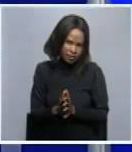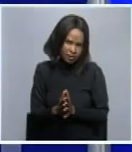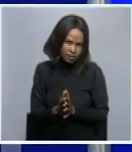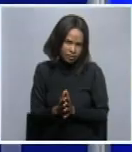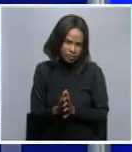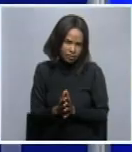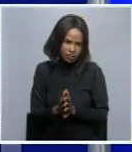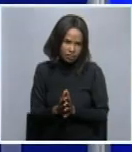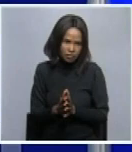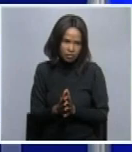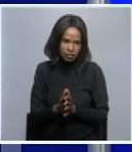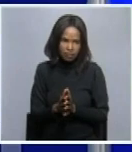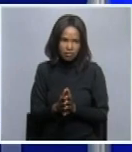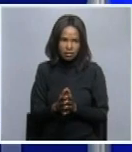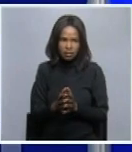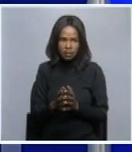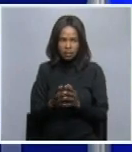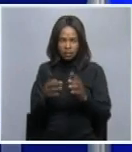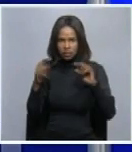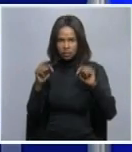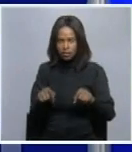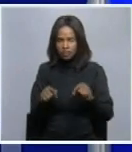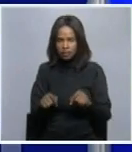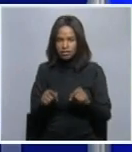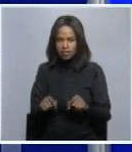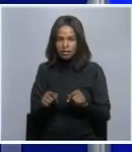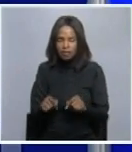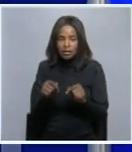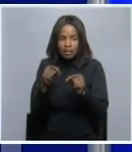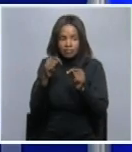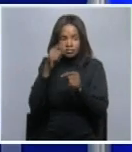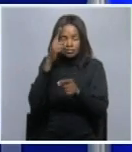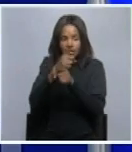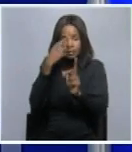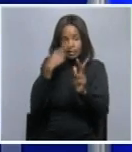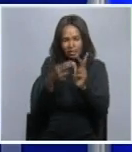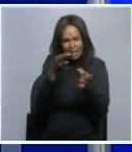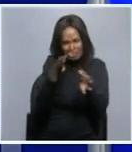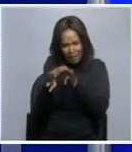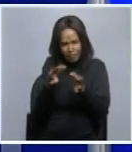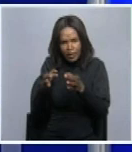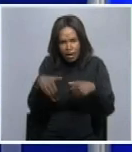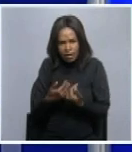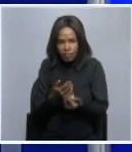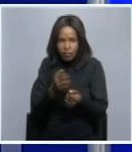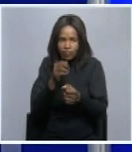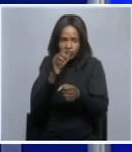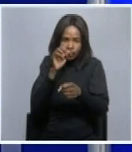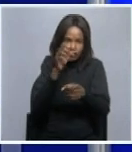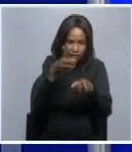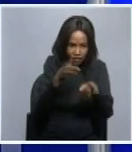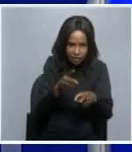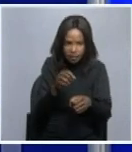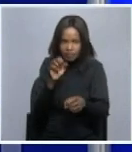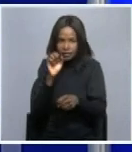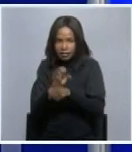There you have it, Attorney General Festus Mbandeka taking us through the procedural requirements and provisions as per the ACC Act